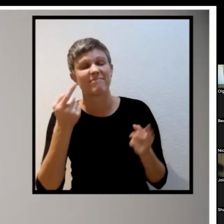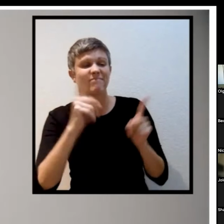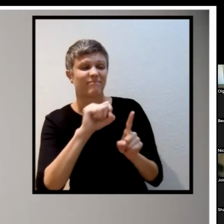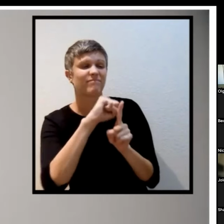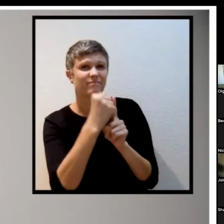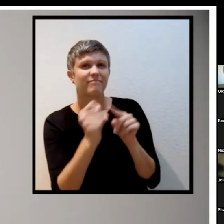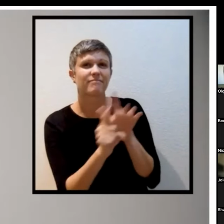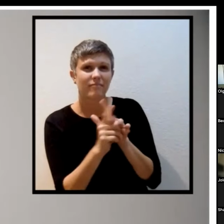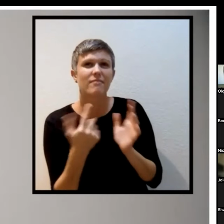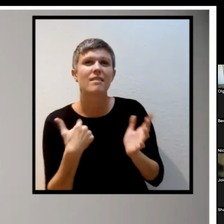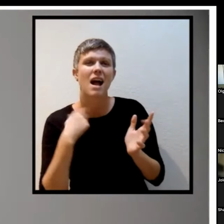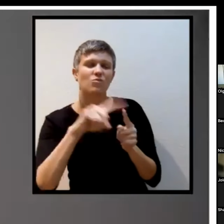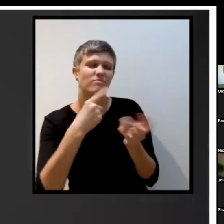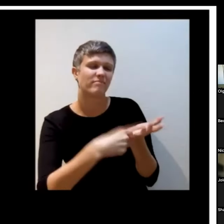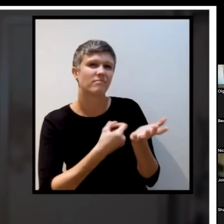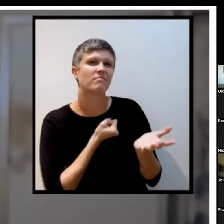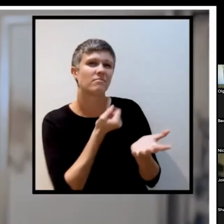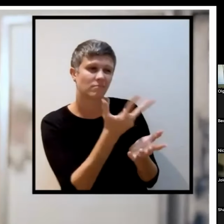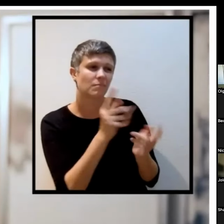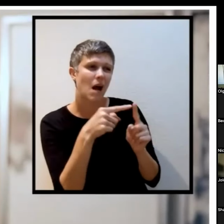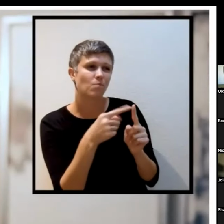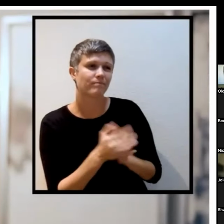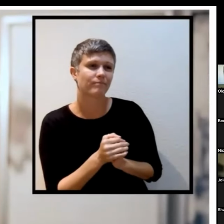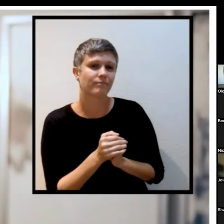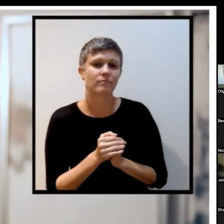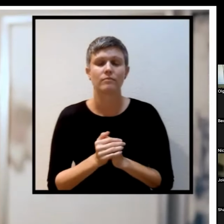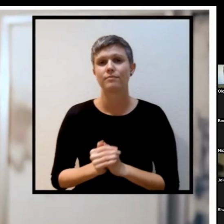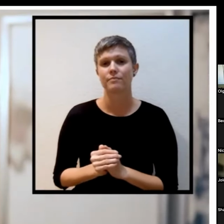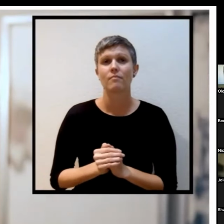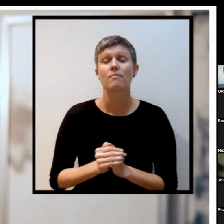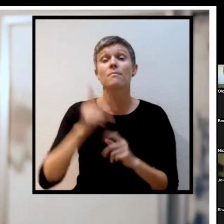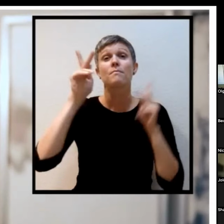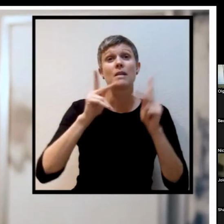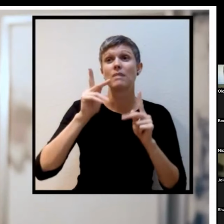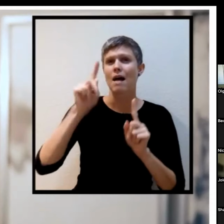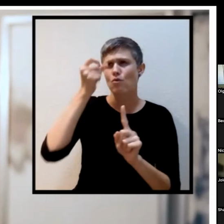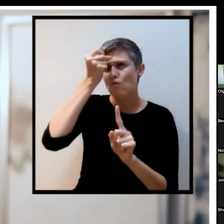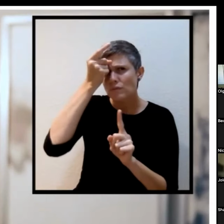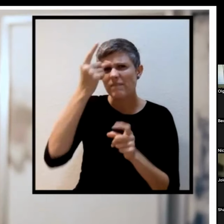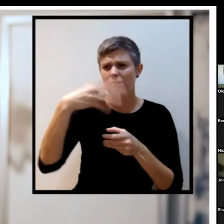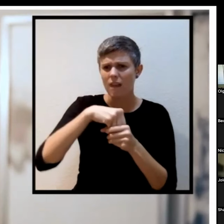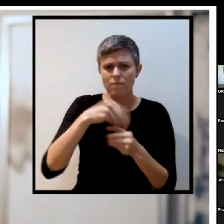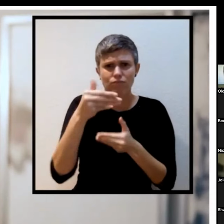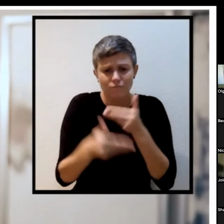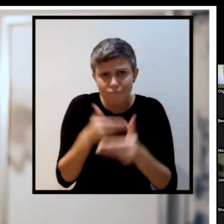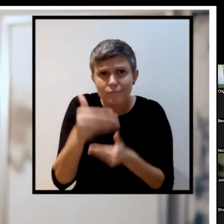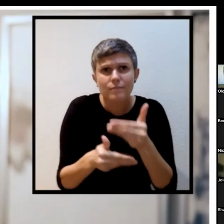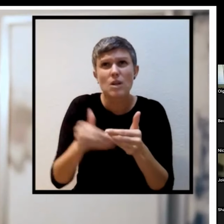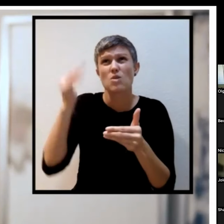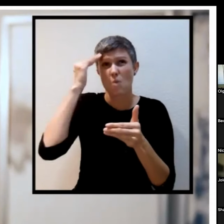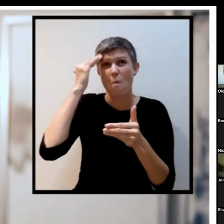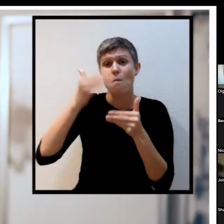that I need to talk about. People need to understand what is involved in your interactions to determine if they need an